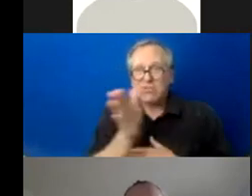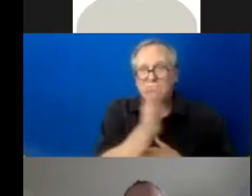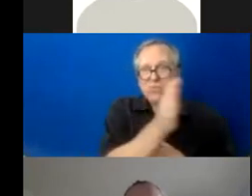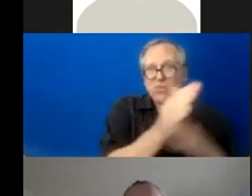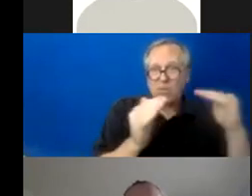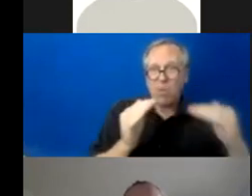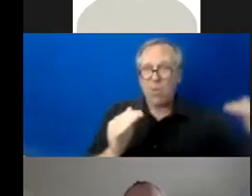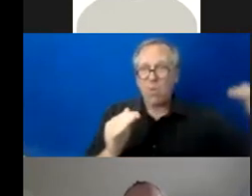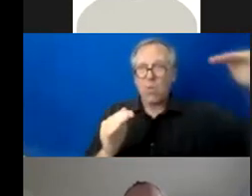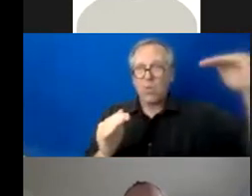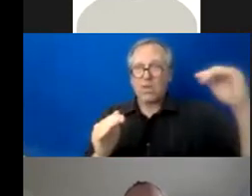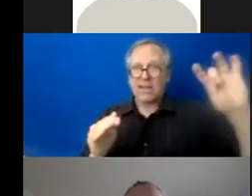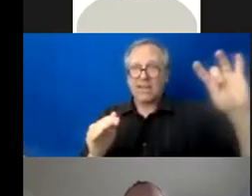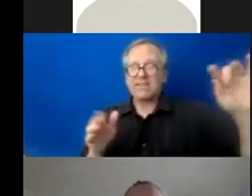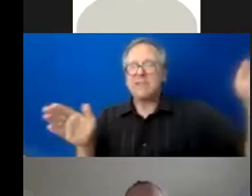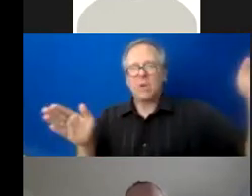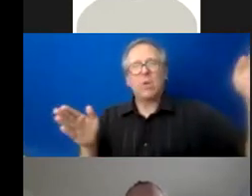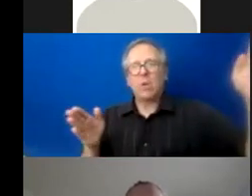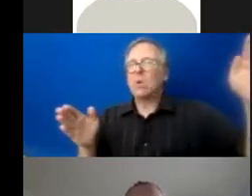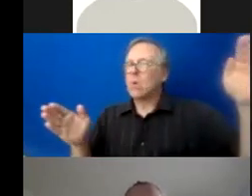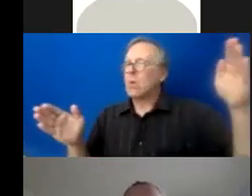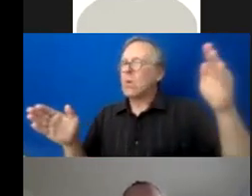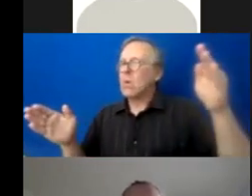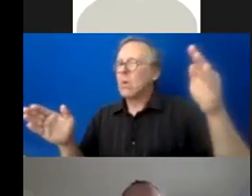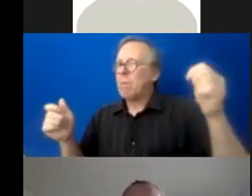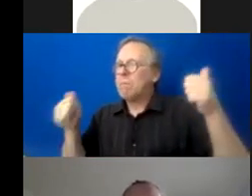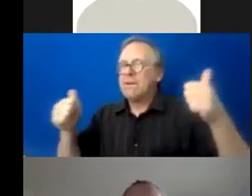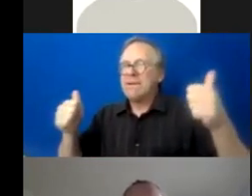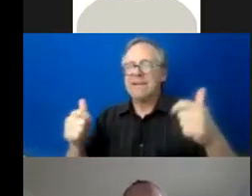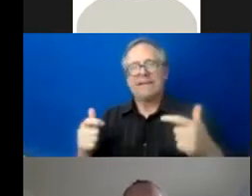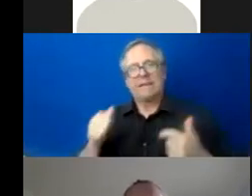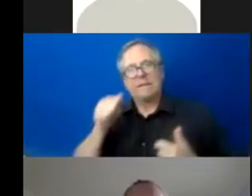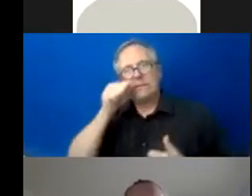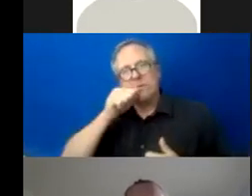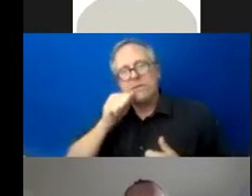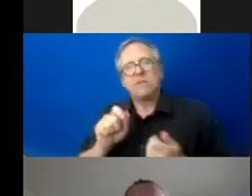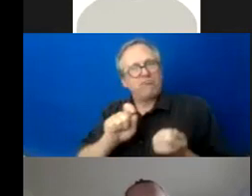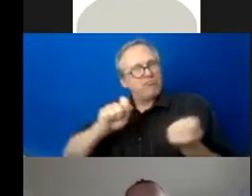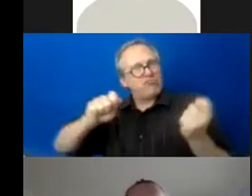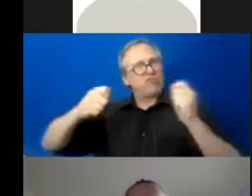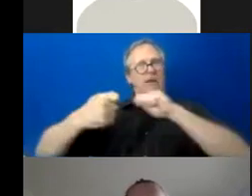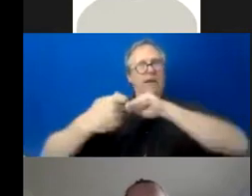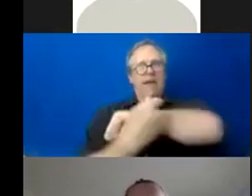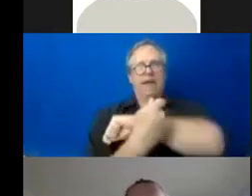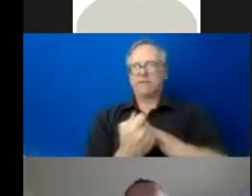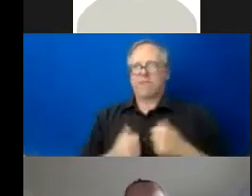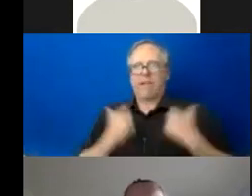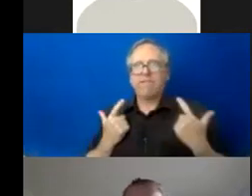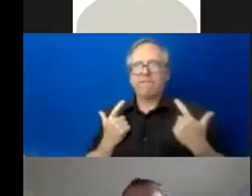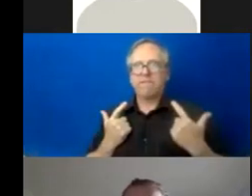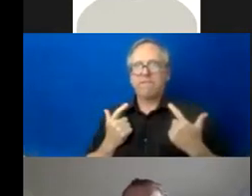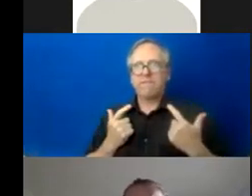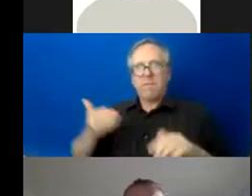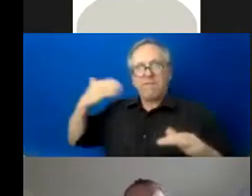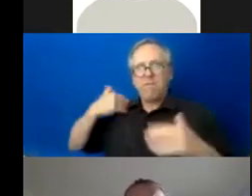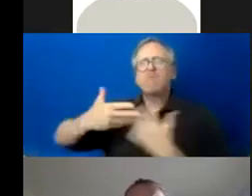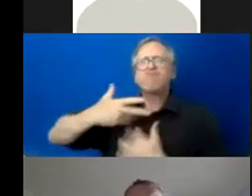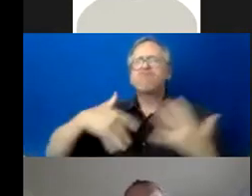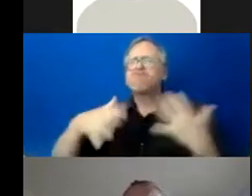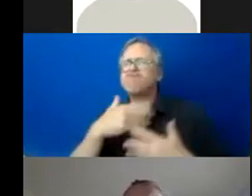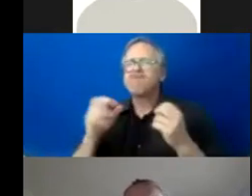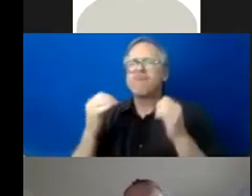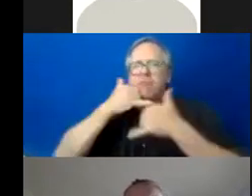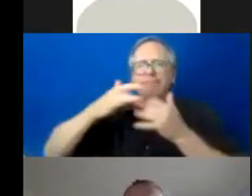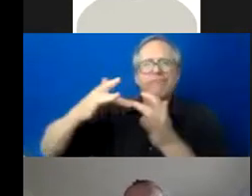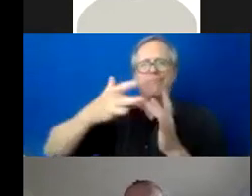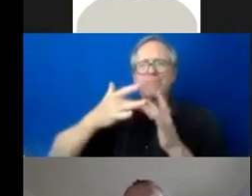really been kind of forced to take a big step up and change the way living life that they know it. And they are kind